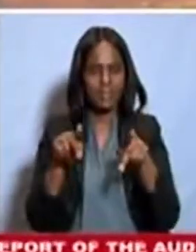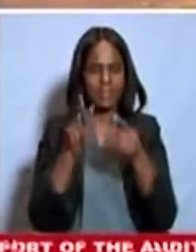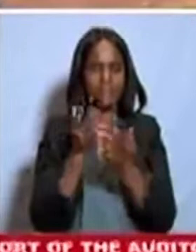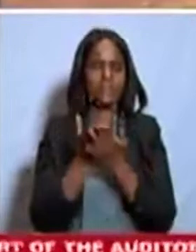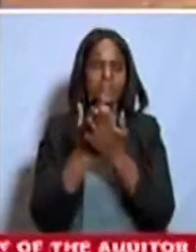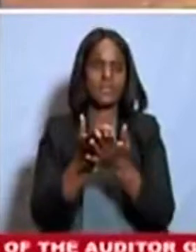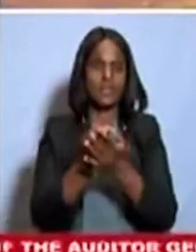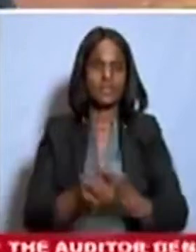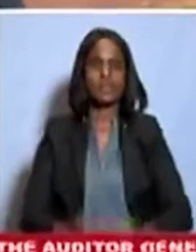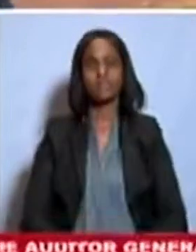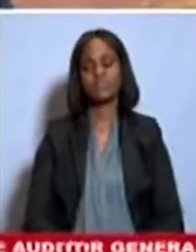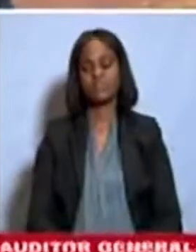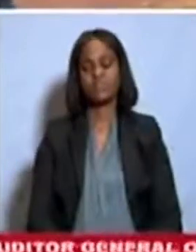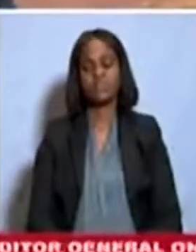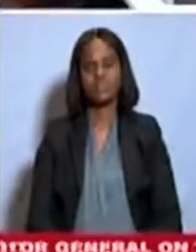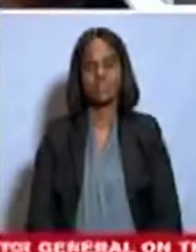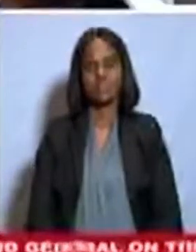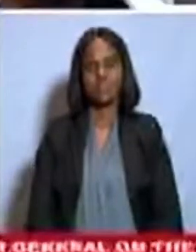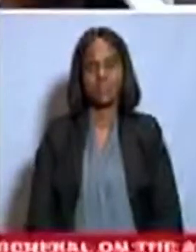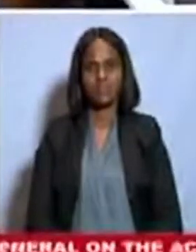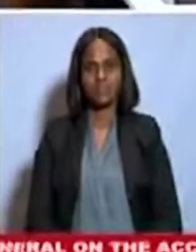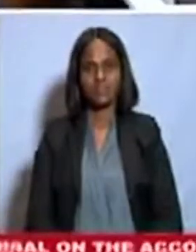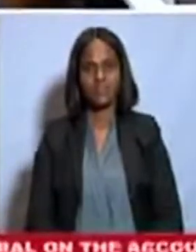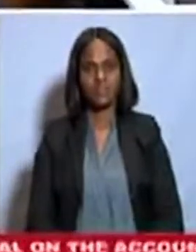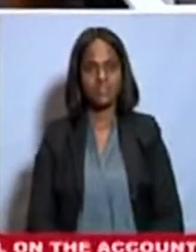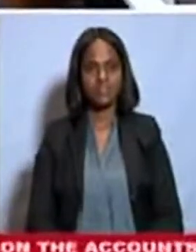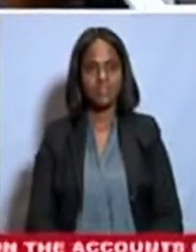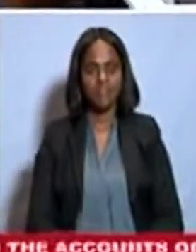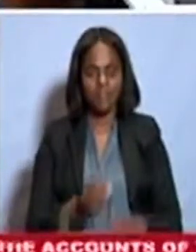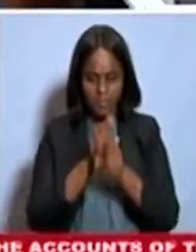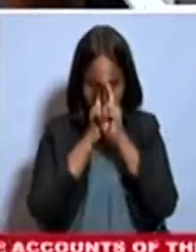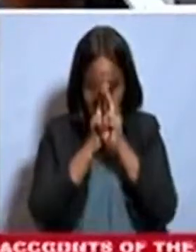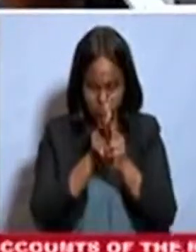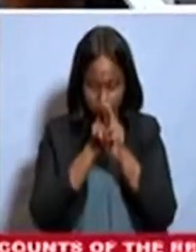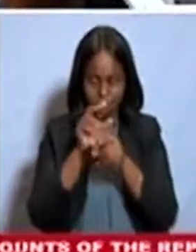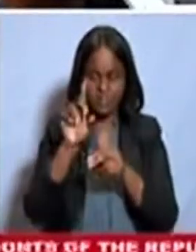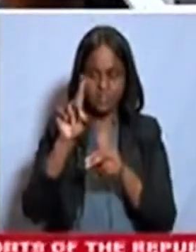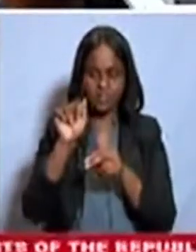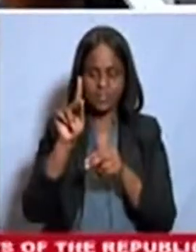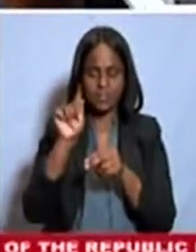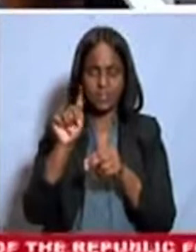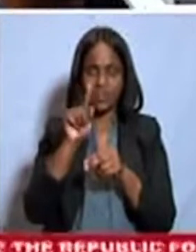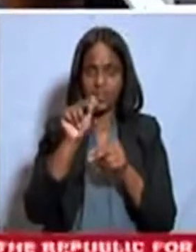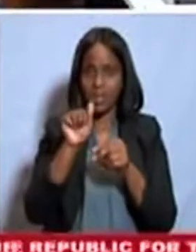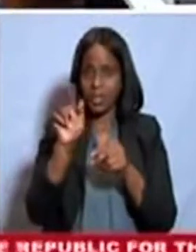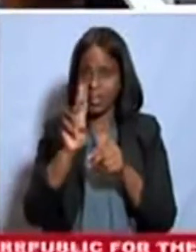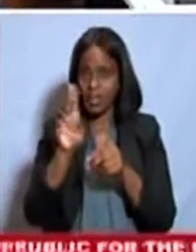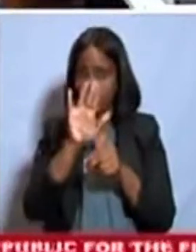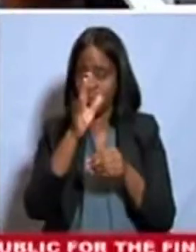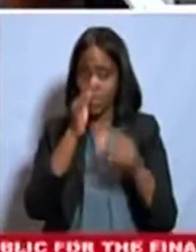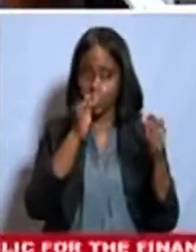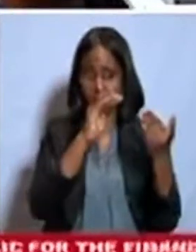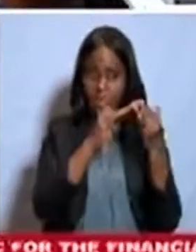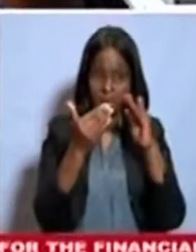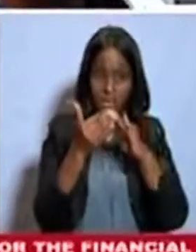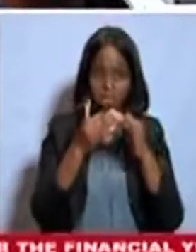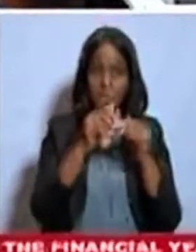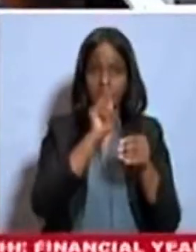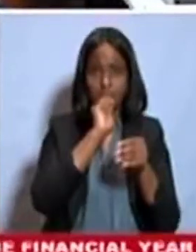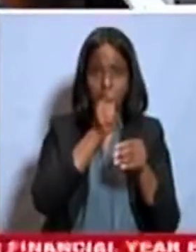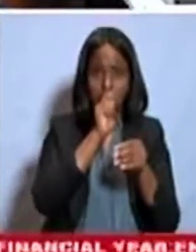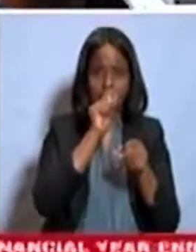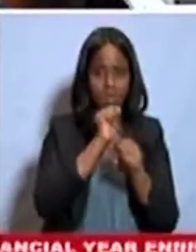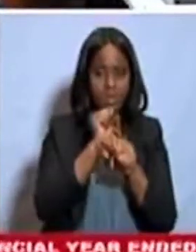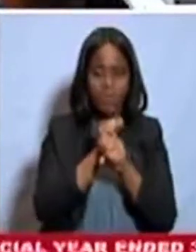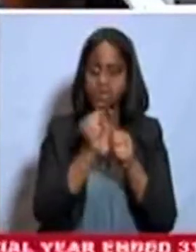submit. Thank you. Honorable Daka, maybe you can use Honorable Olungu's mic if it's working. There's